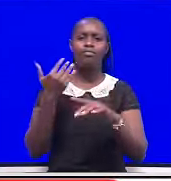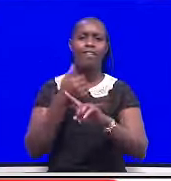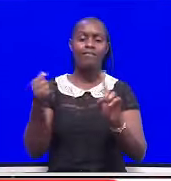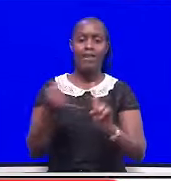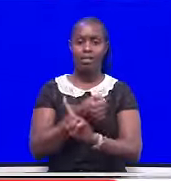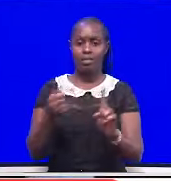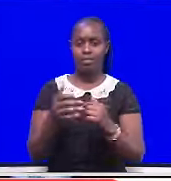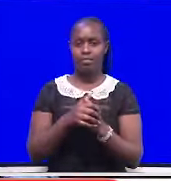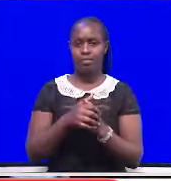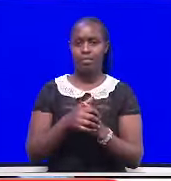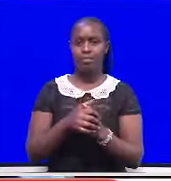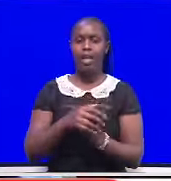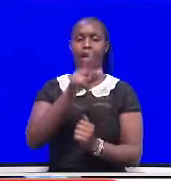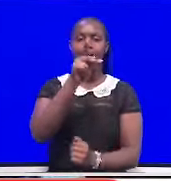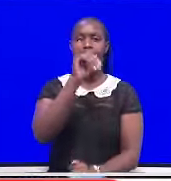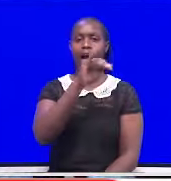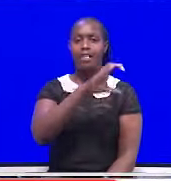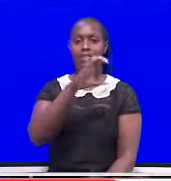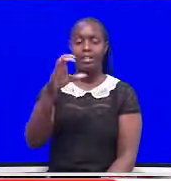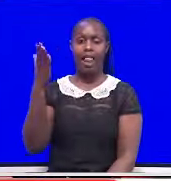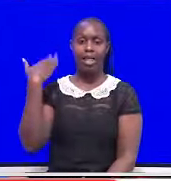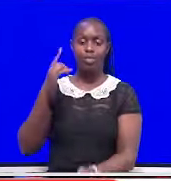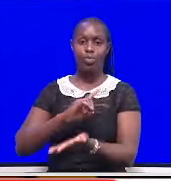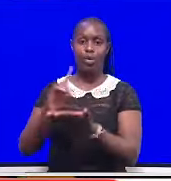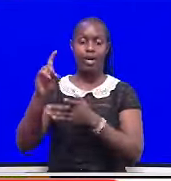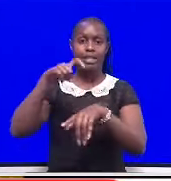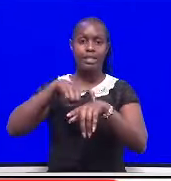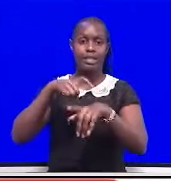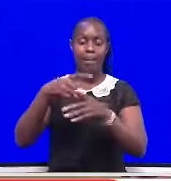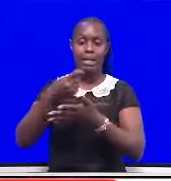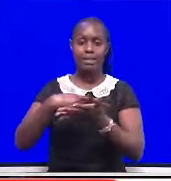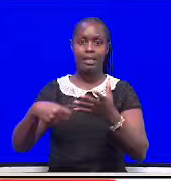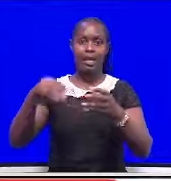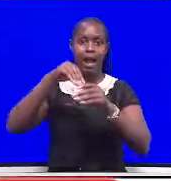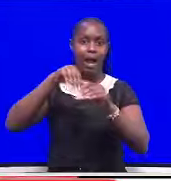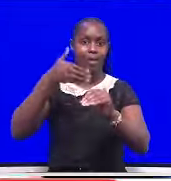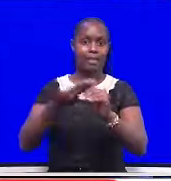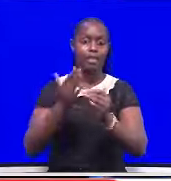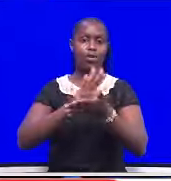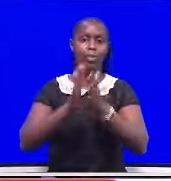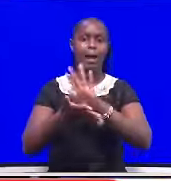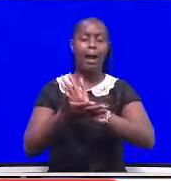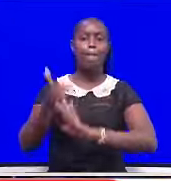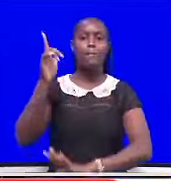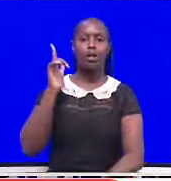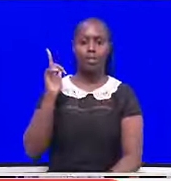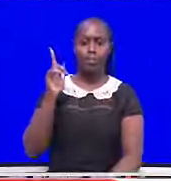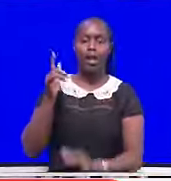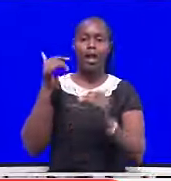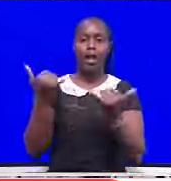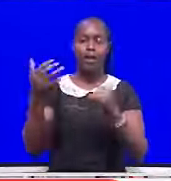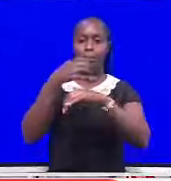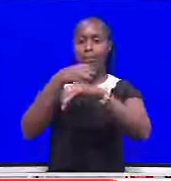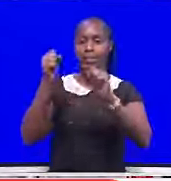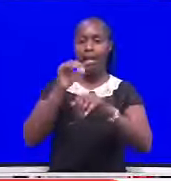conference at the Kenyatta International Conference Center, during the signing of the Independent Electoral and Boundaries Commission Amendment Bill into law, the president